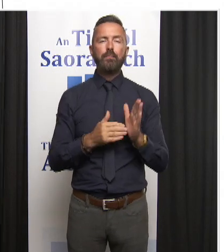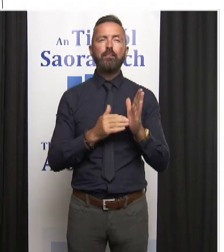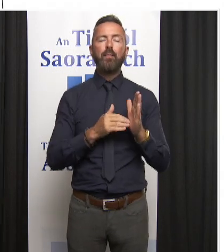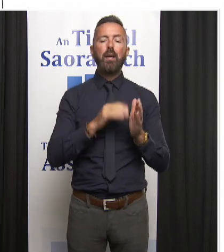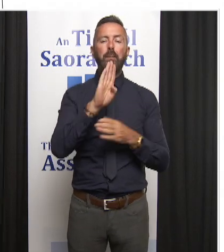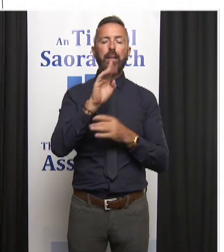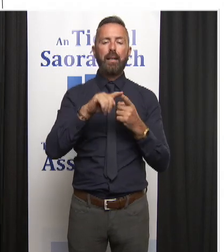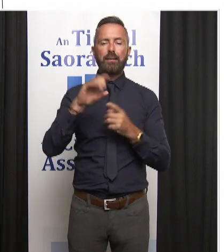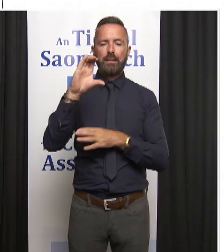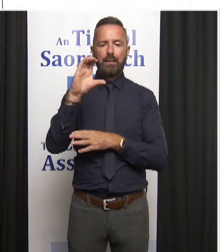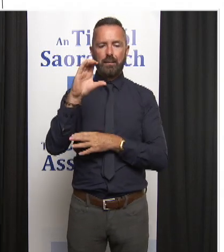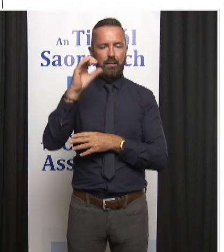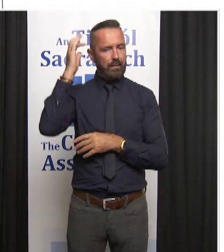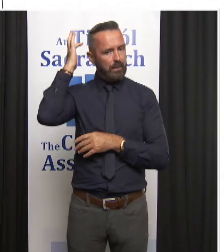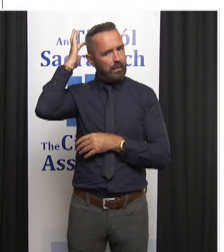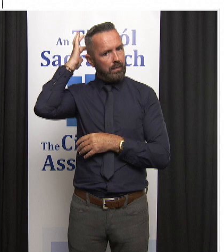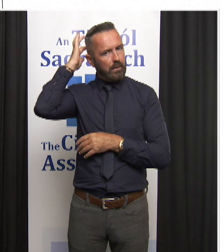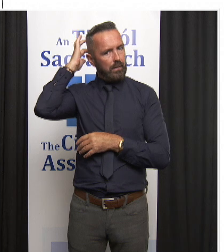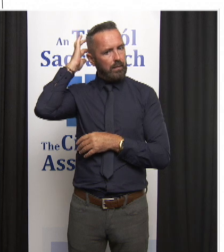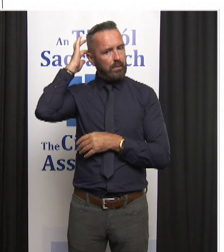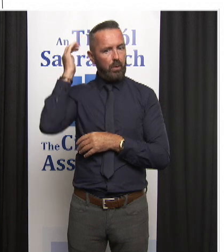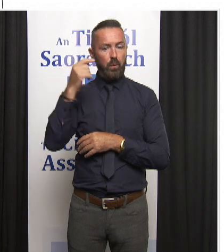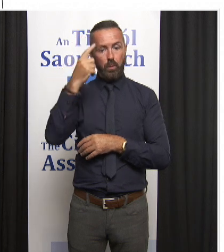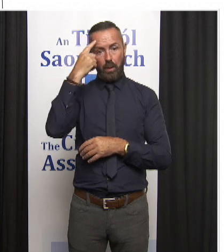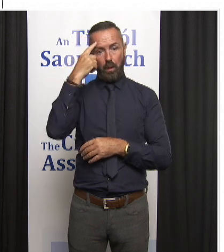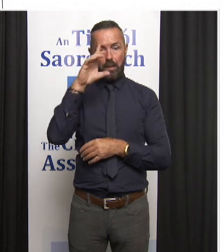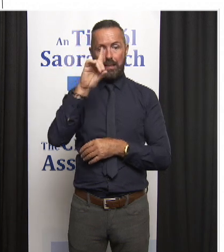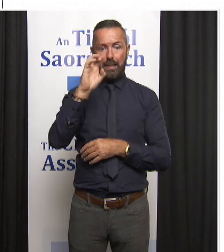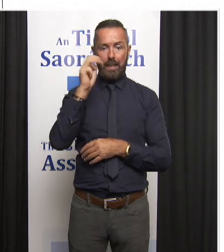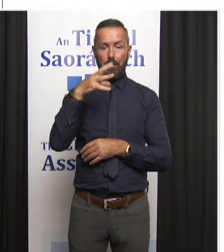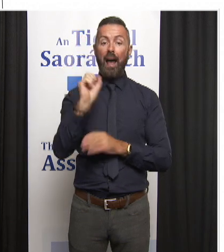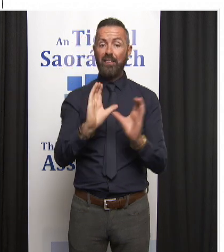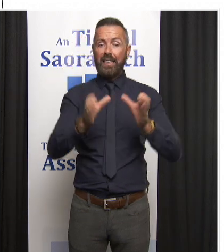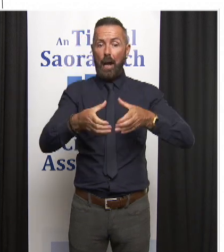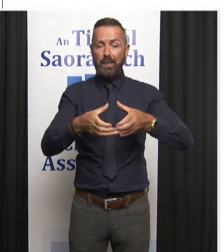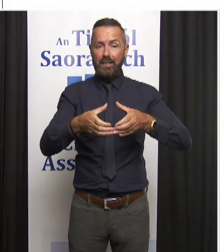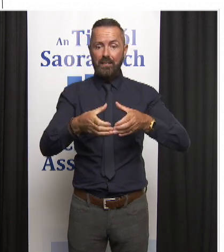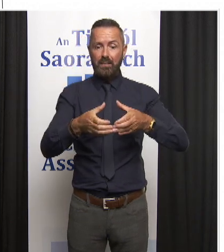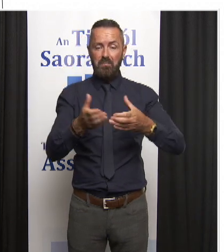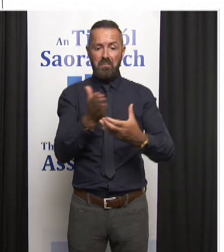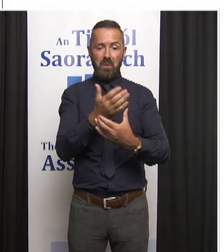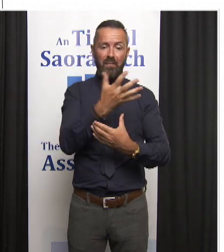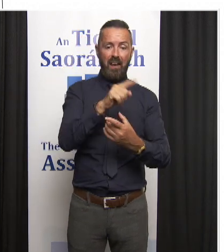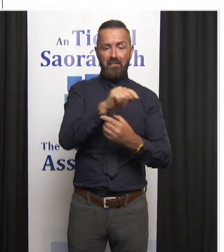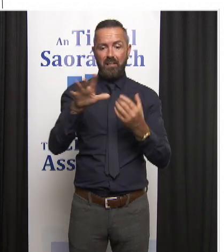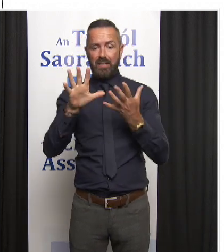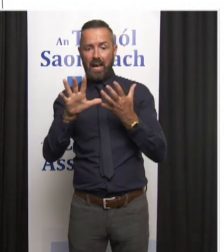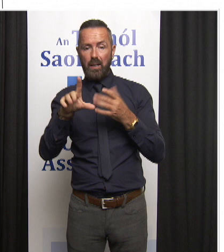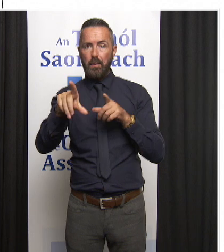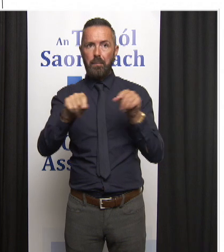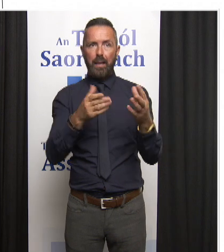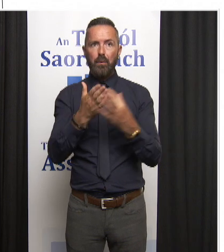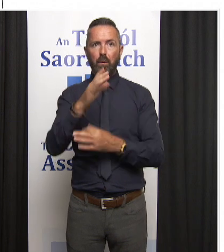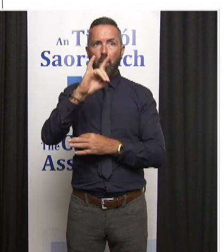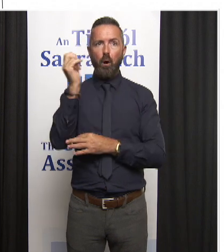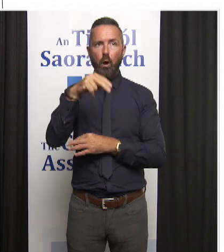So one of the ones we thought might work would be the DEM having a cabinet that is, I suppose, picked through the Hawn system,